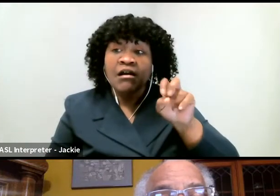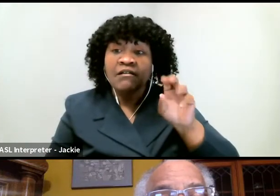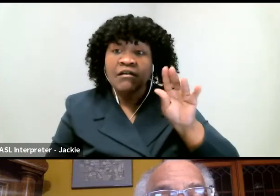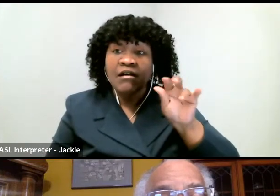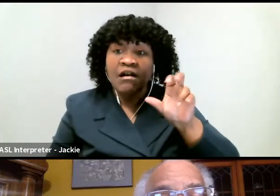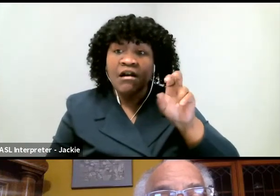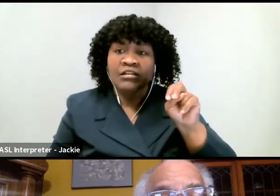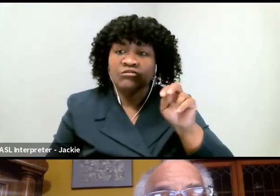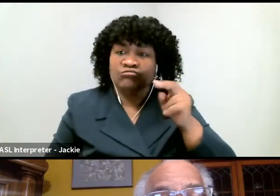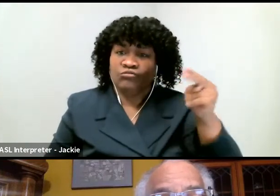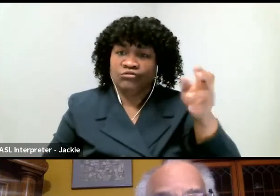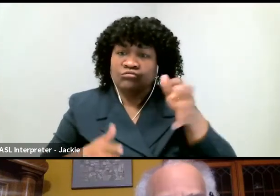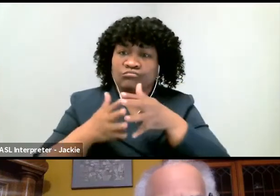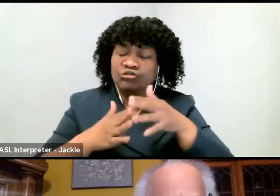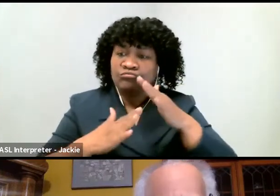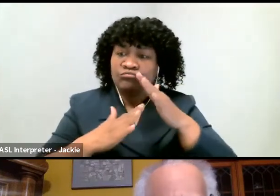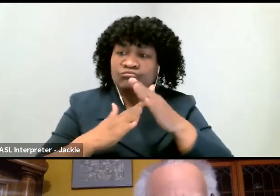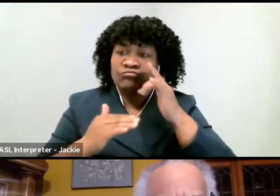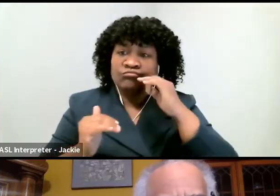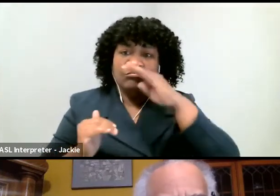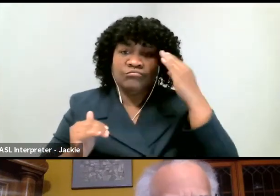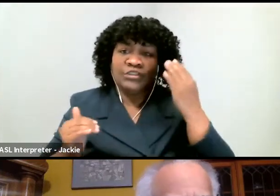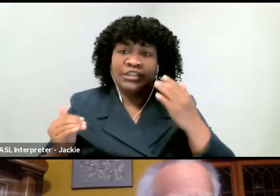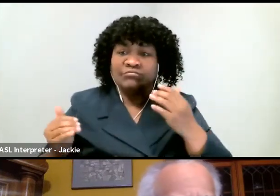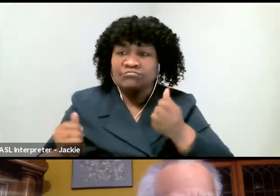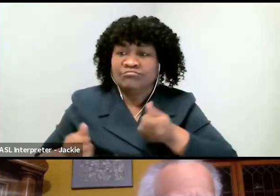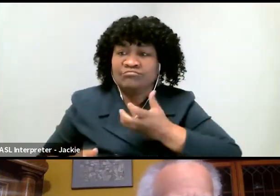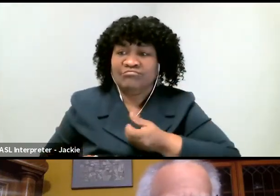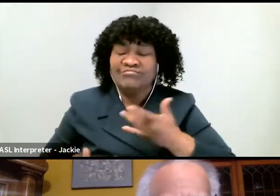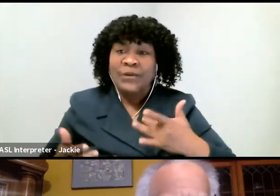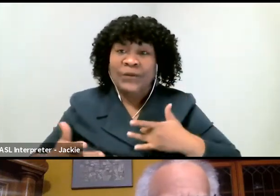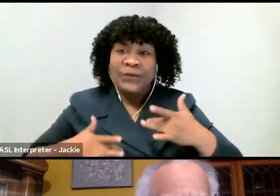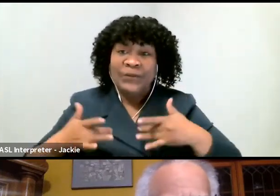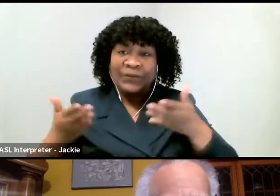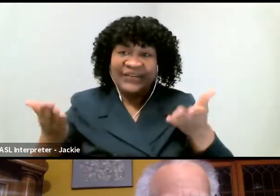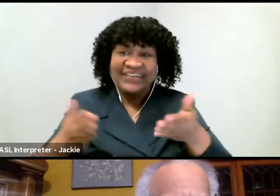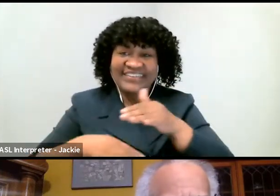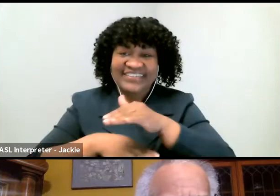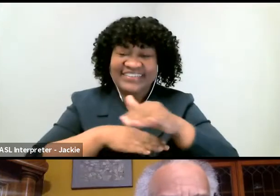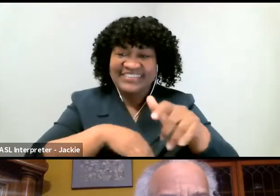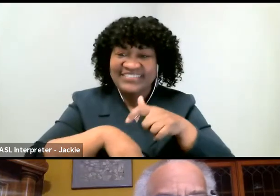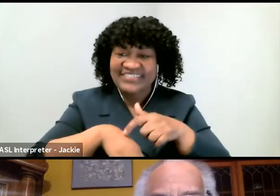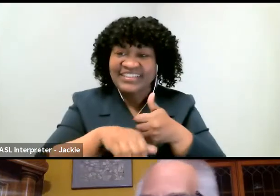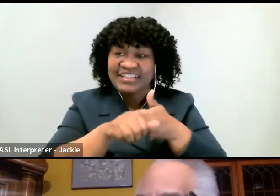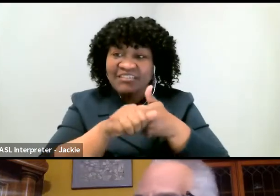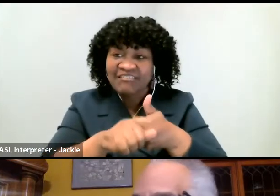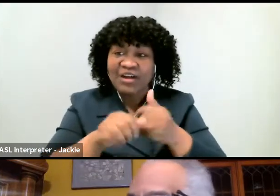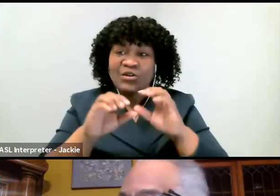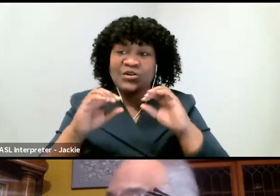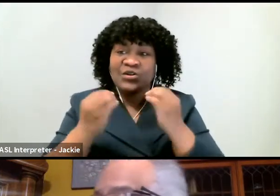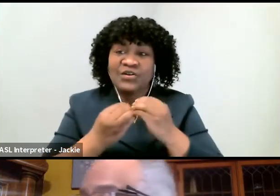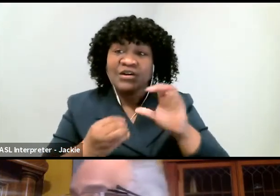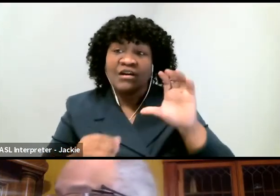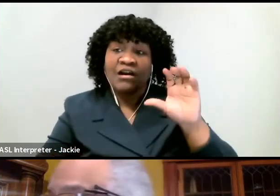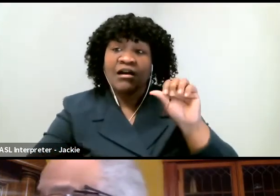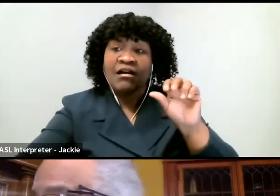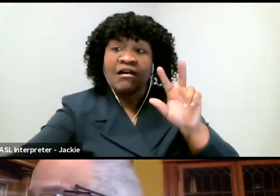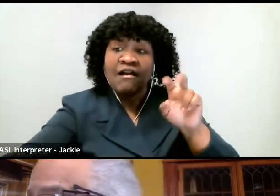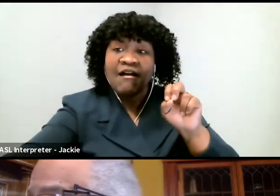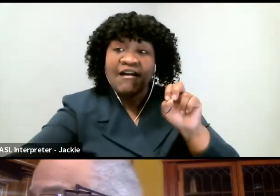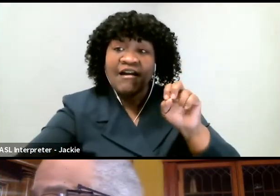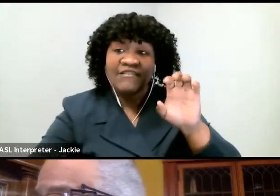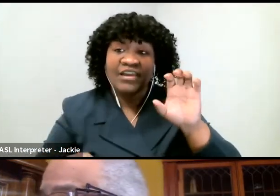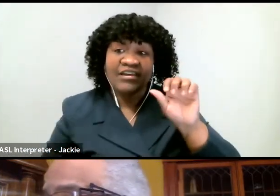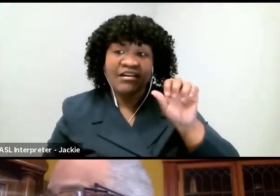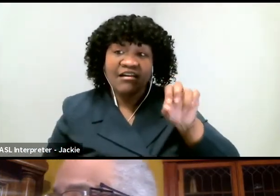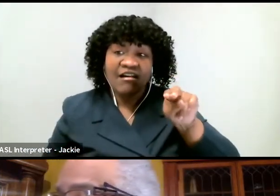Black poetry. We're delighted you can join us this evening. Please follow the organization at Cave Canem Poets on social